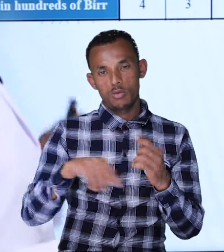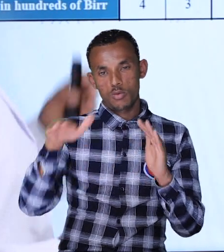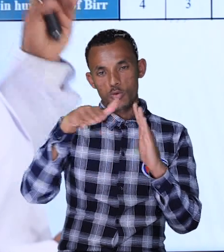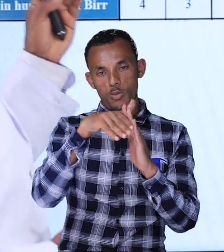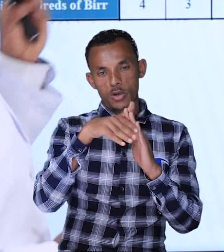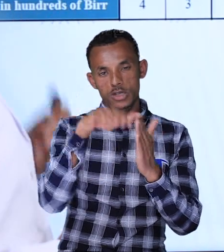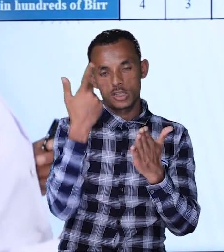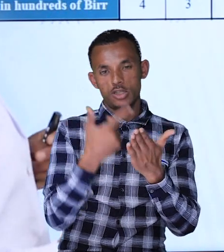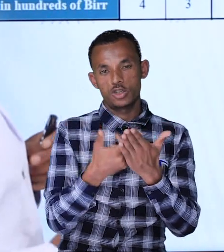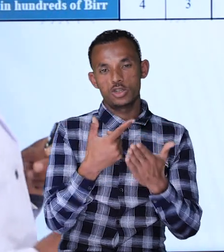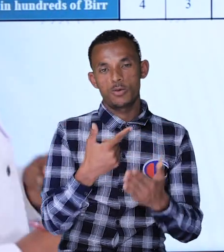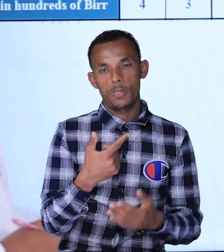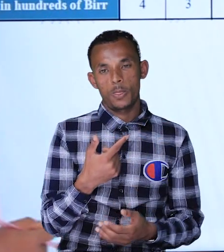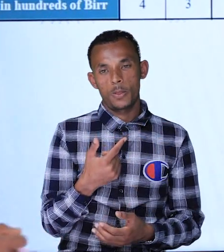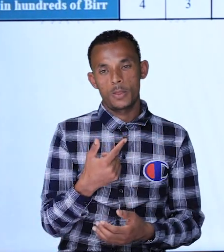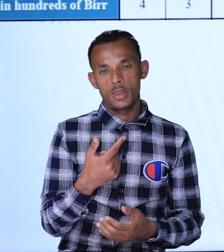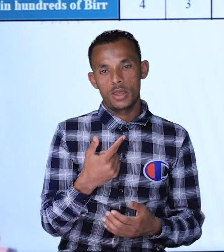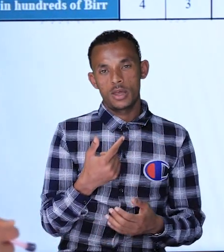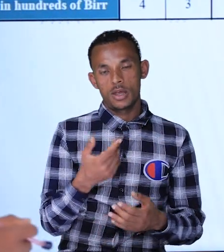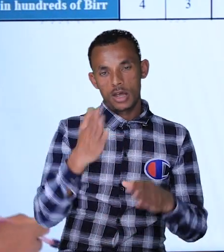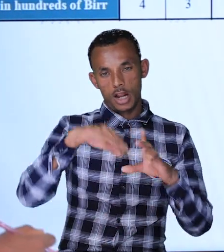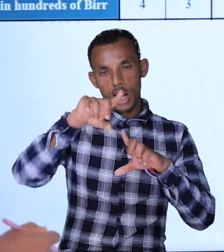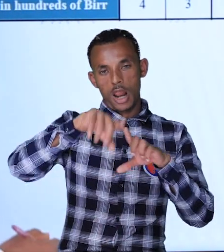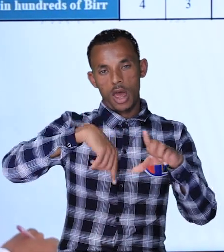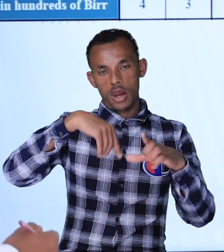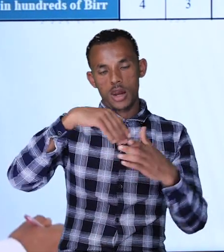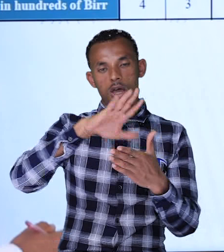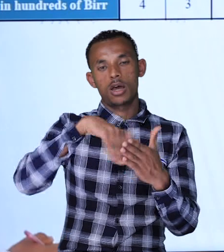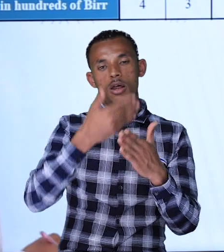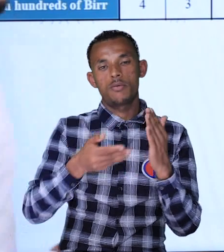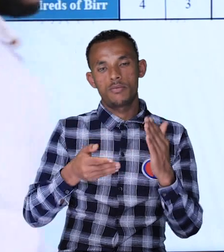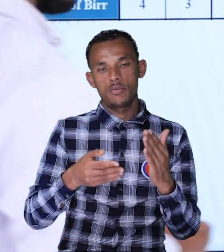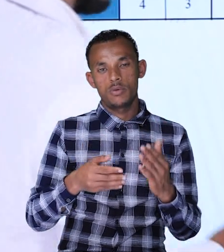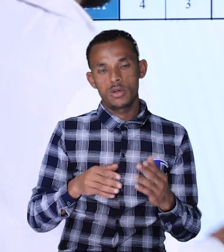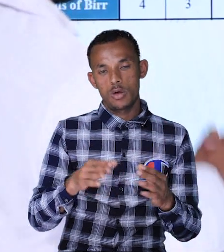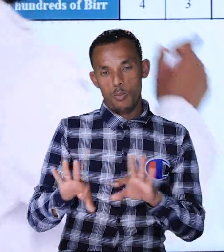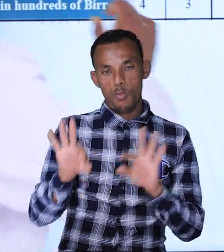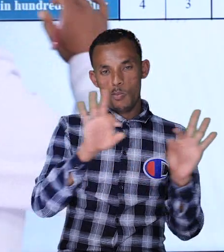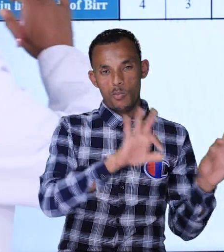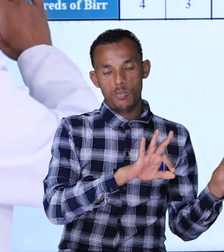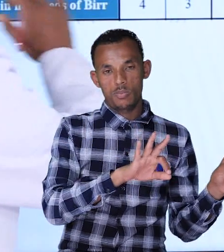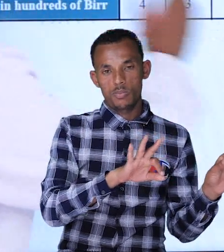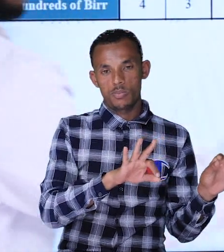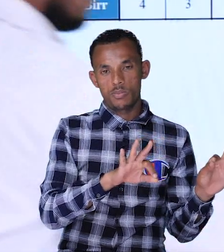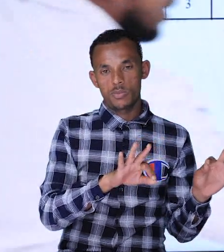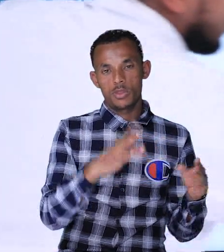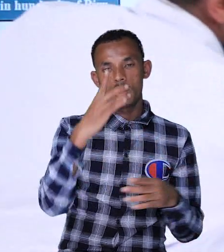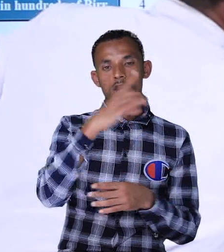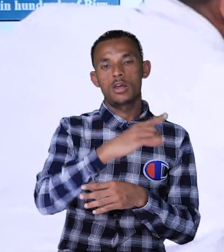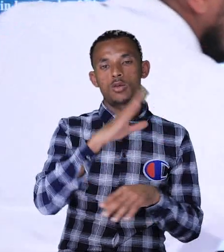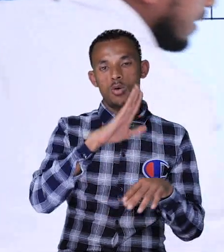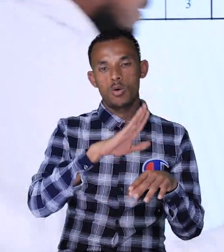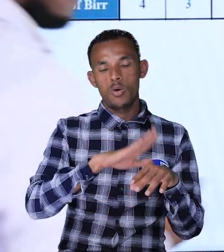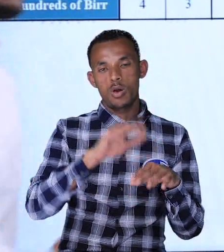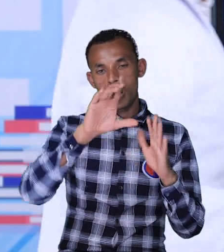represent this using line graph, just put days on